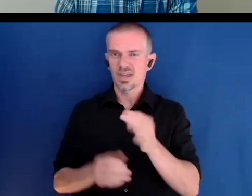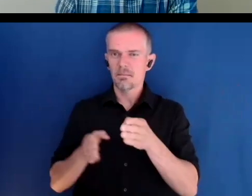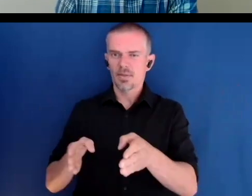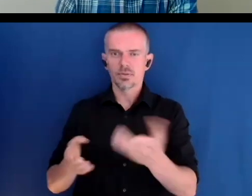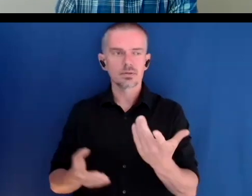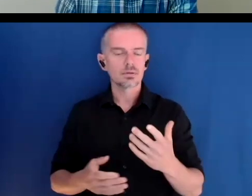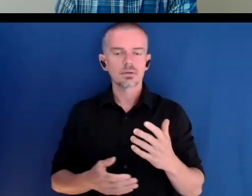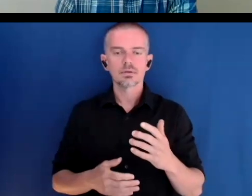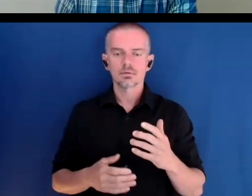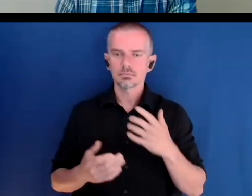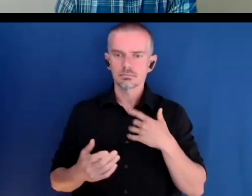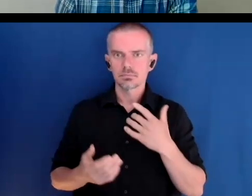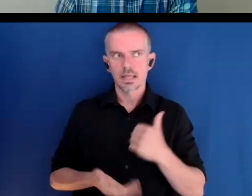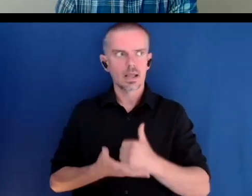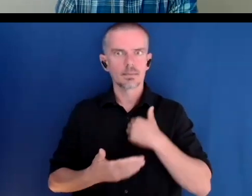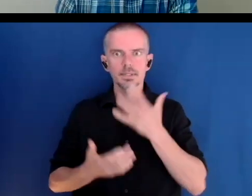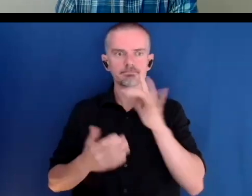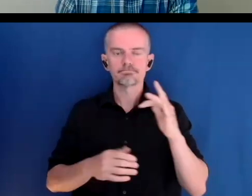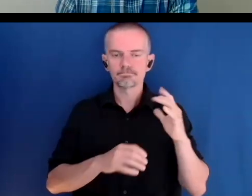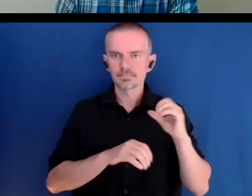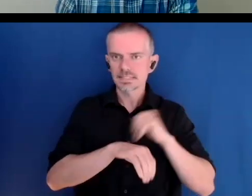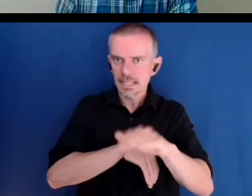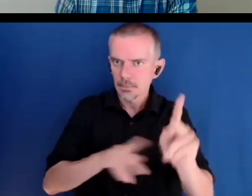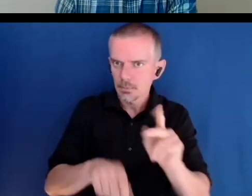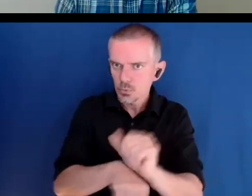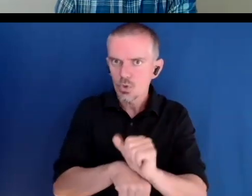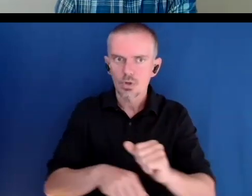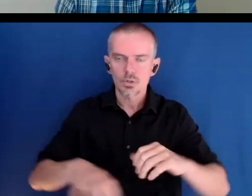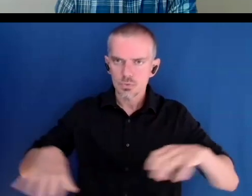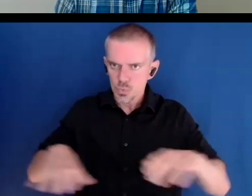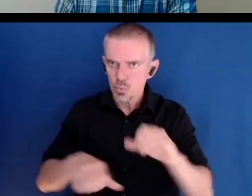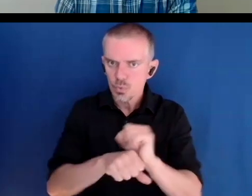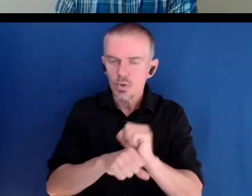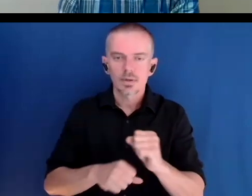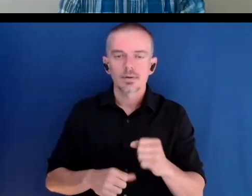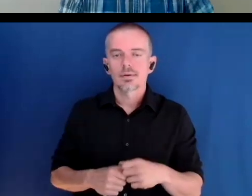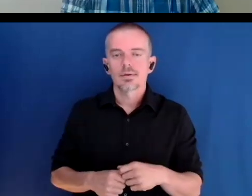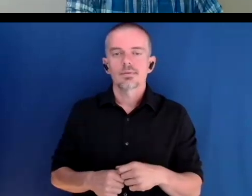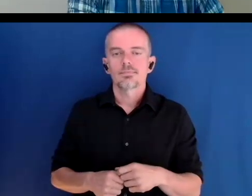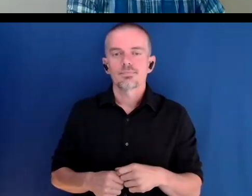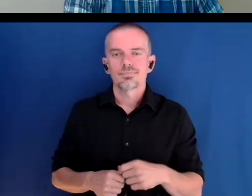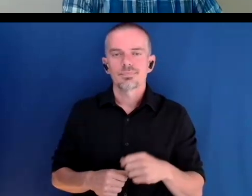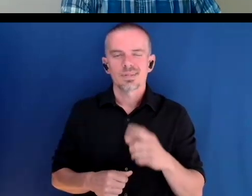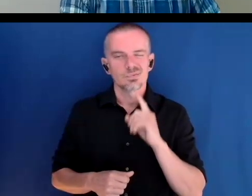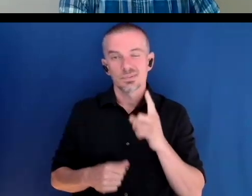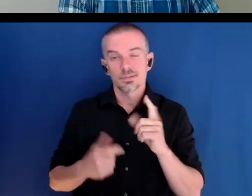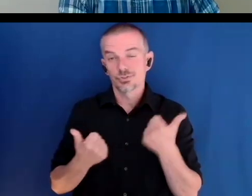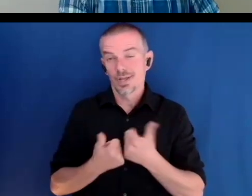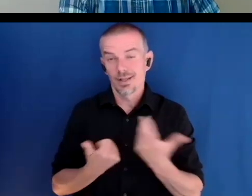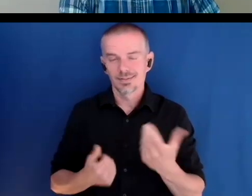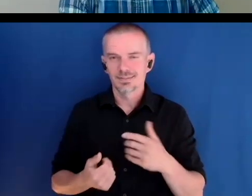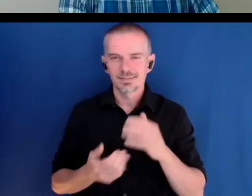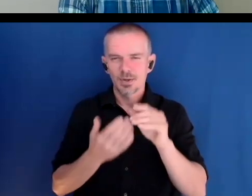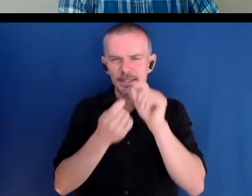ground and get good work done. And maybe the biggest challenge was just working to the minutia of the